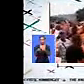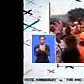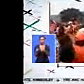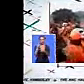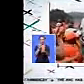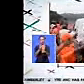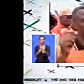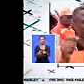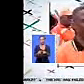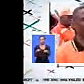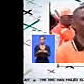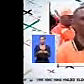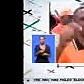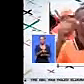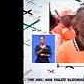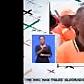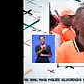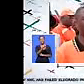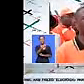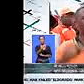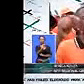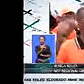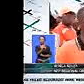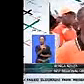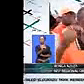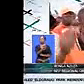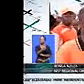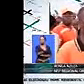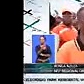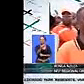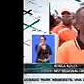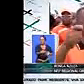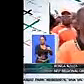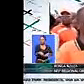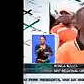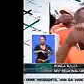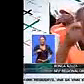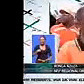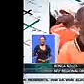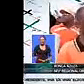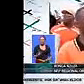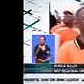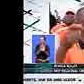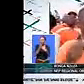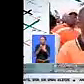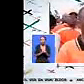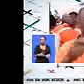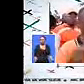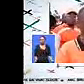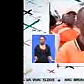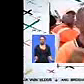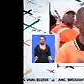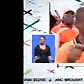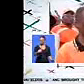showdown. The ANC is a ruling party, but they failed to show us a quality of a ruling party. I don't think